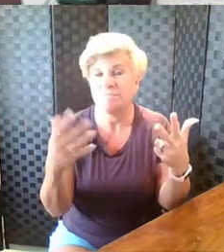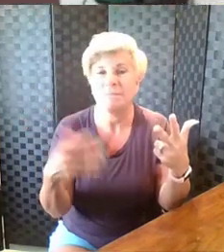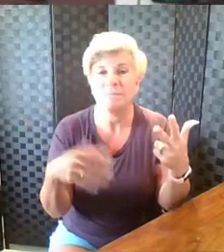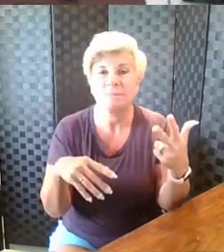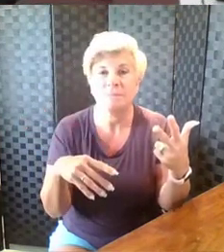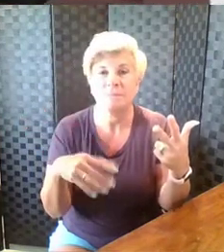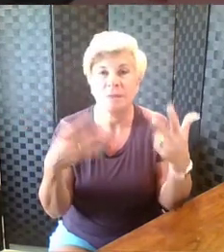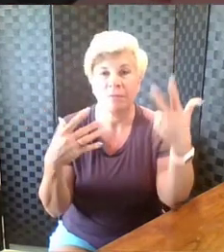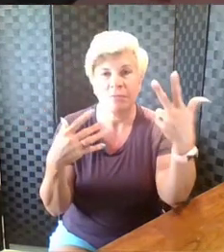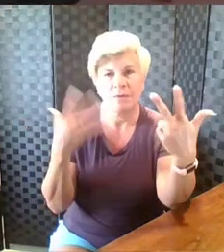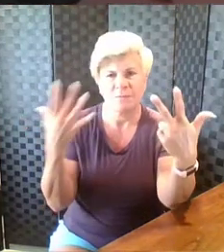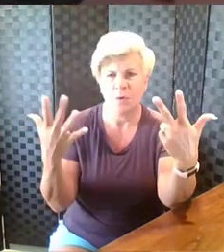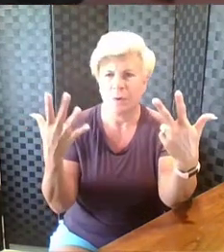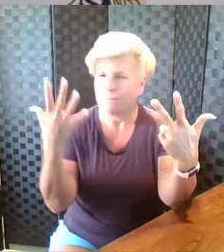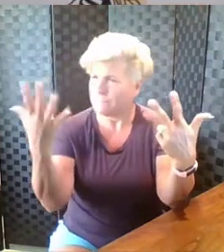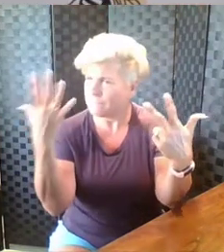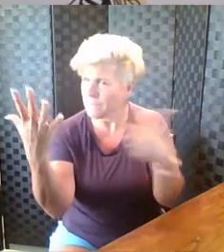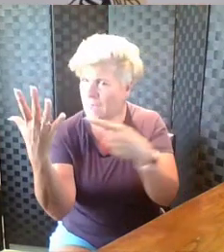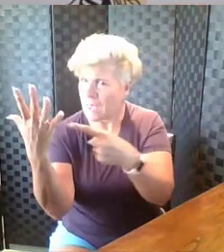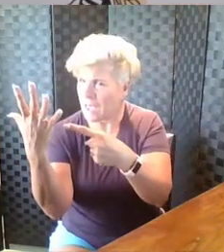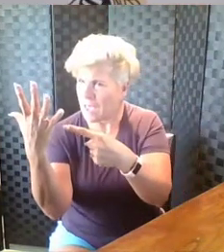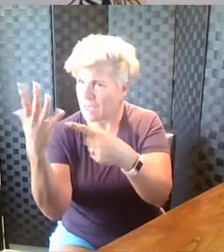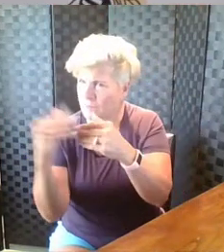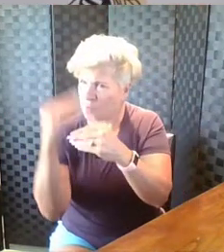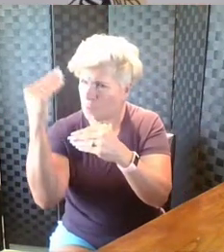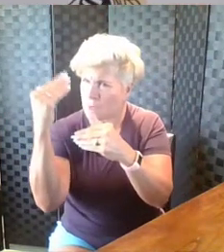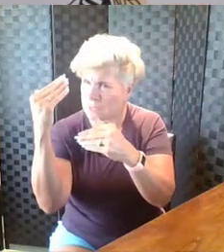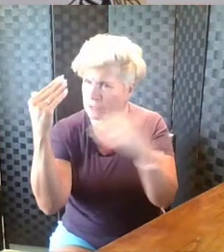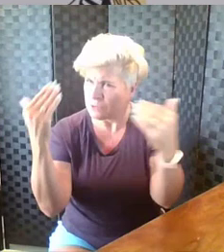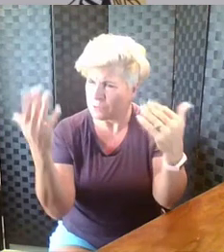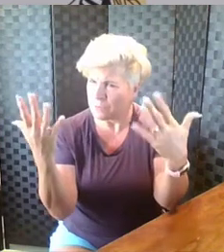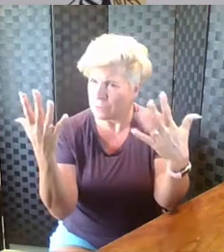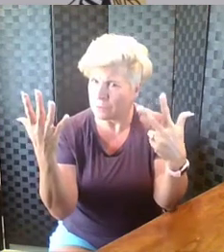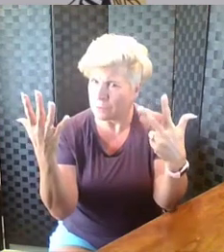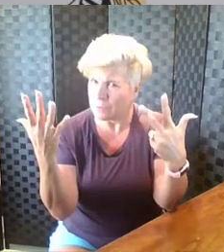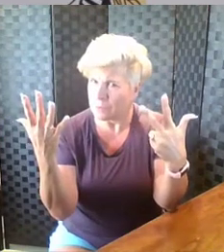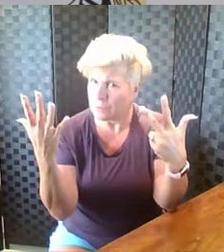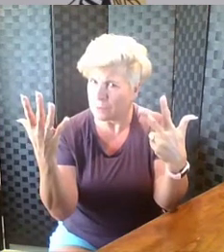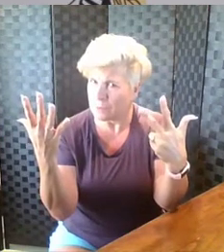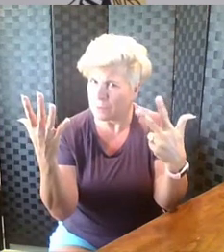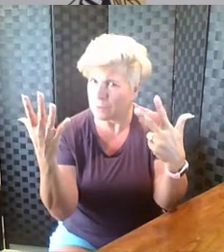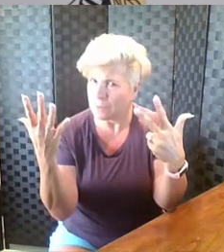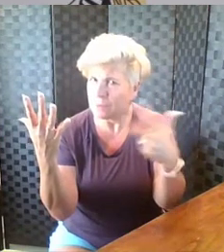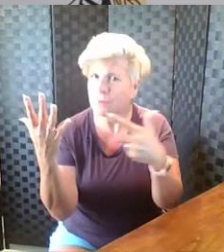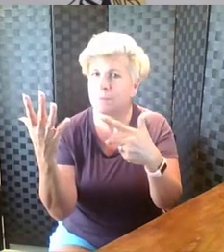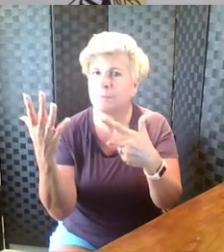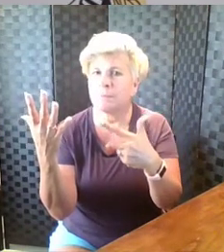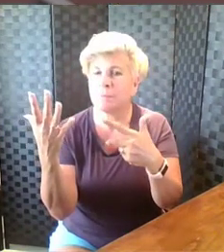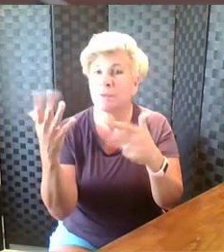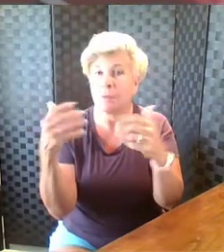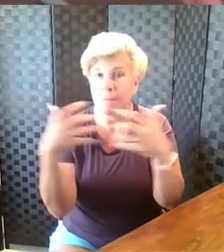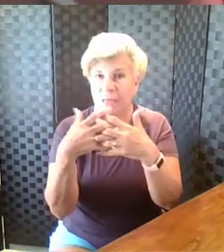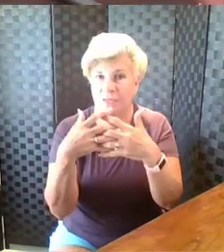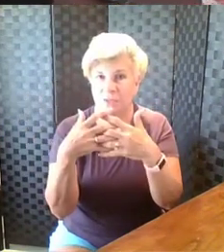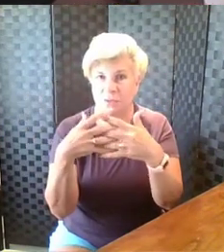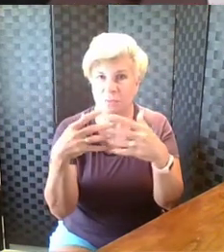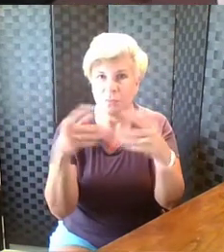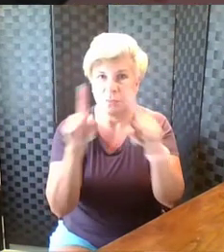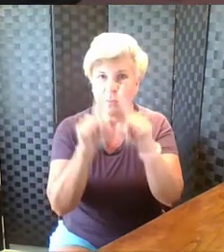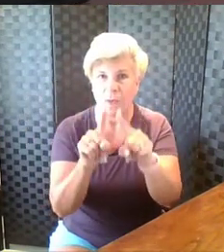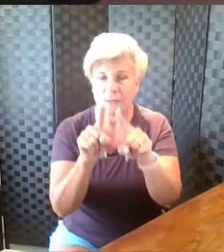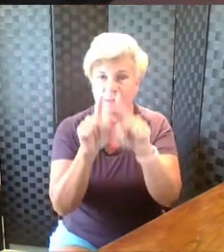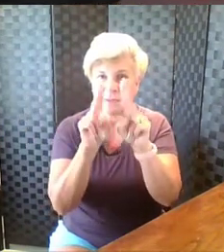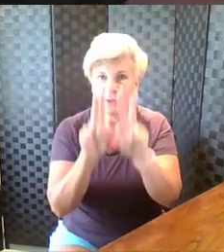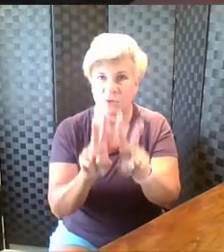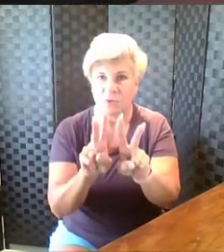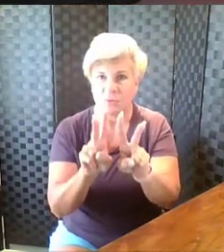5. Is this group greater than the group I started with? We can check by matching. 1,